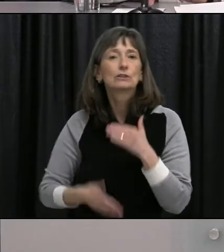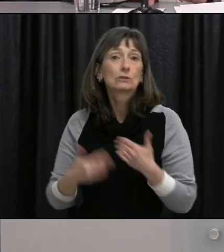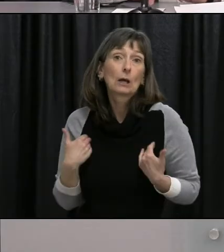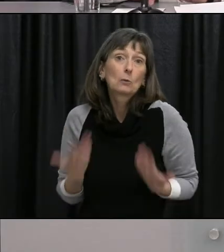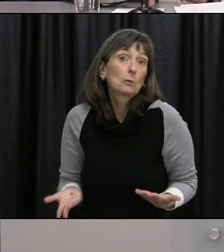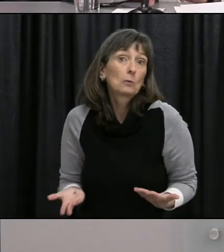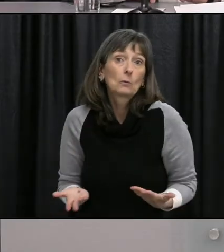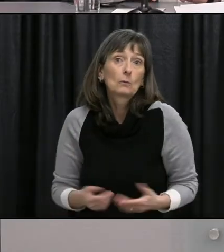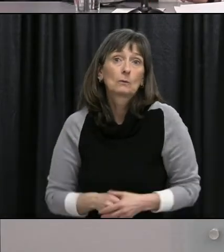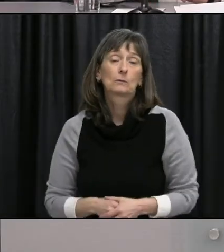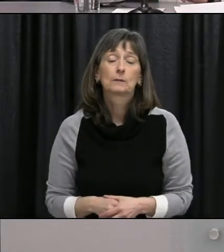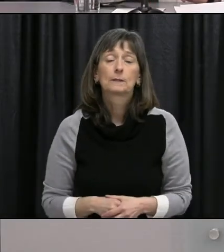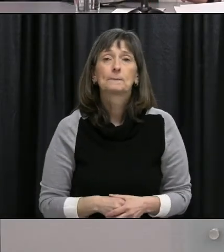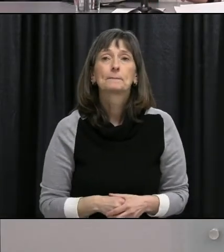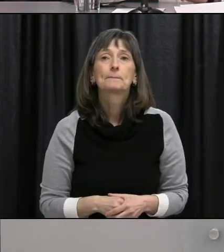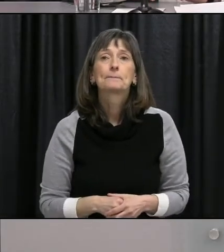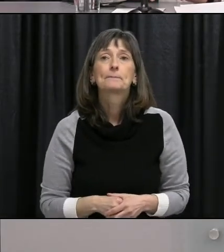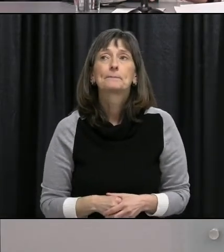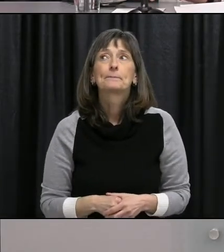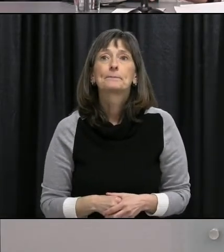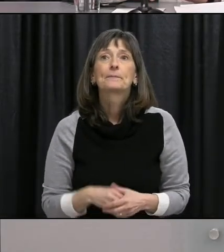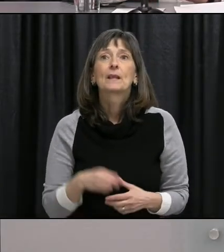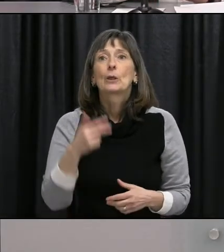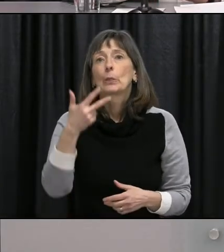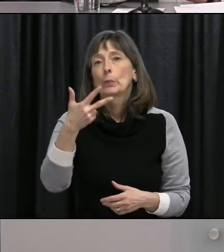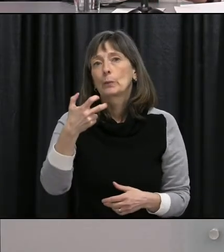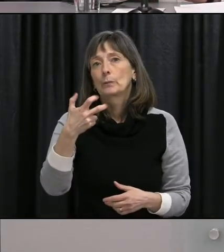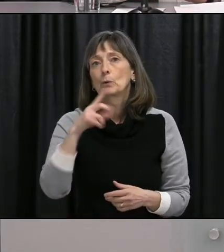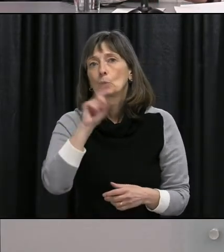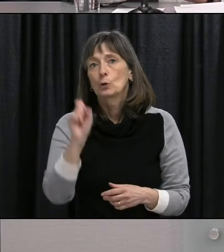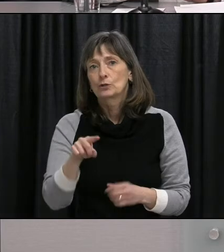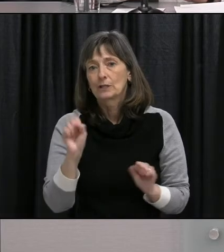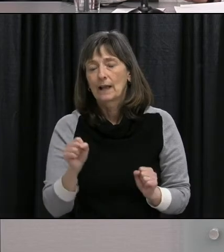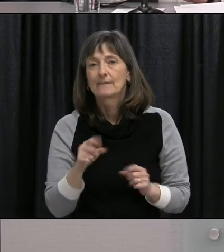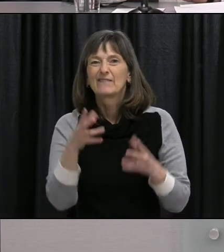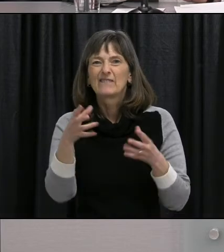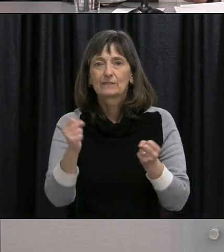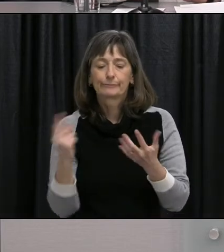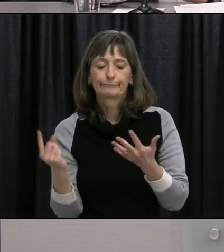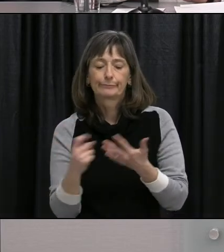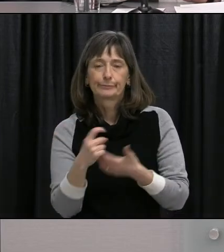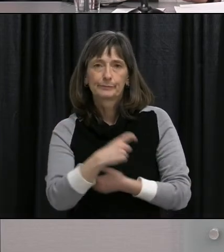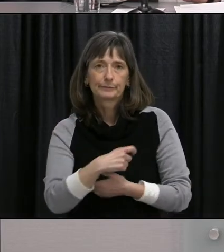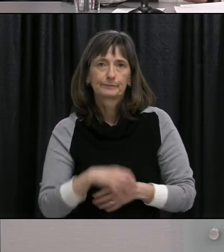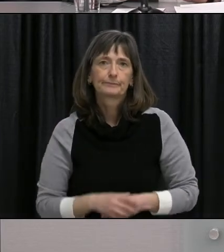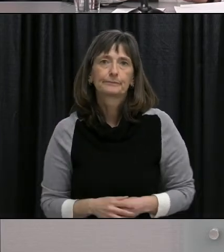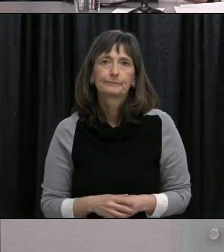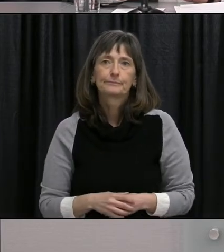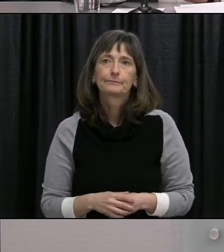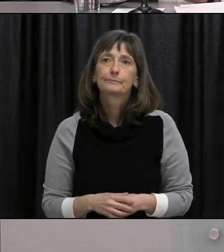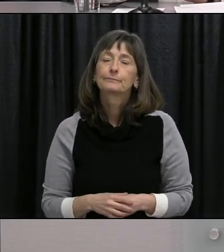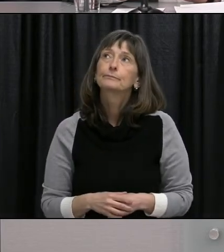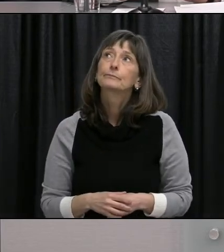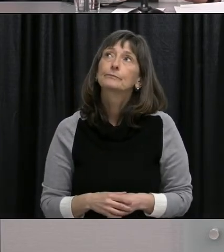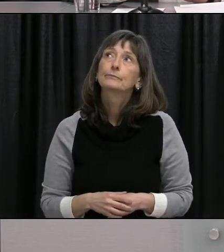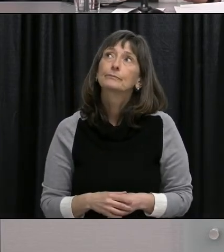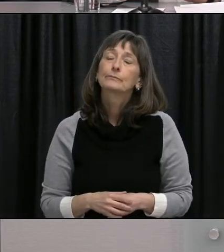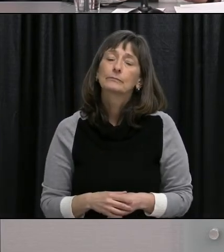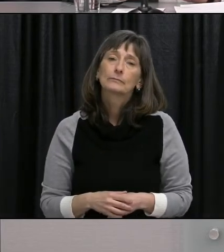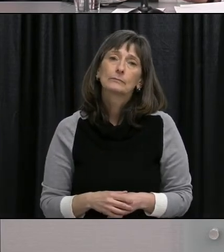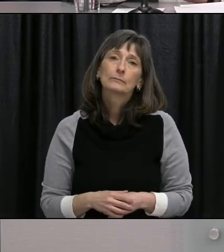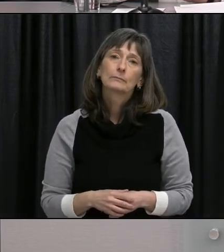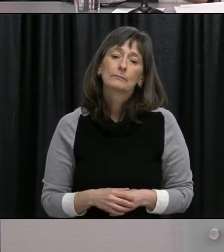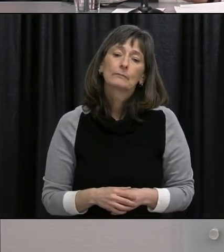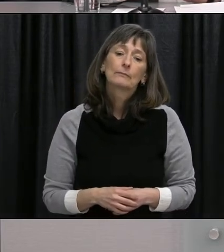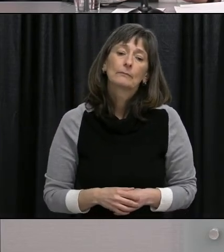Thank you, Minister. We'll now take 3 quick questions before we sign off for today. So, operator, please advise who is the first reporter.